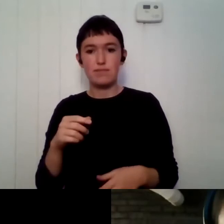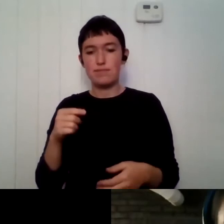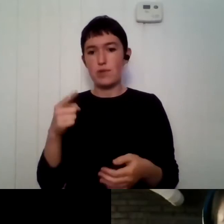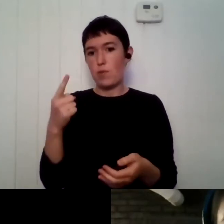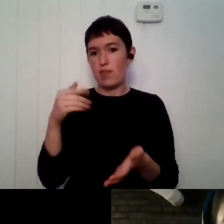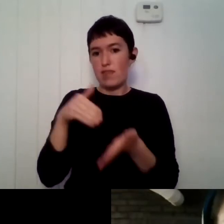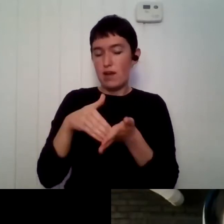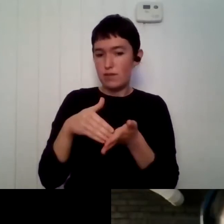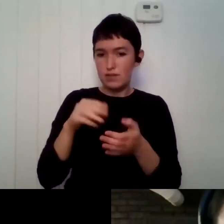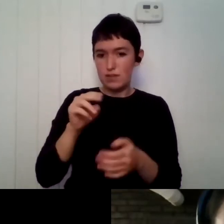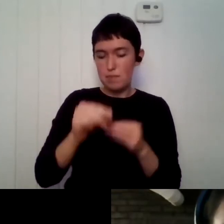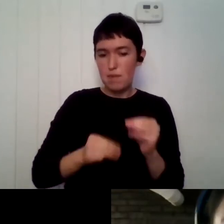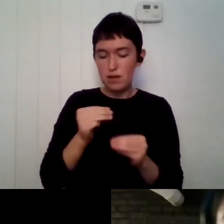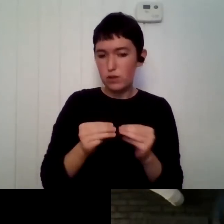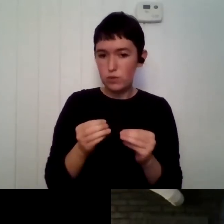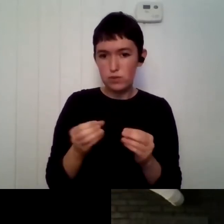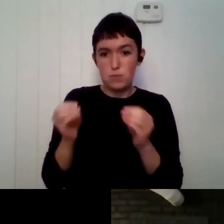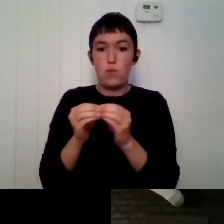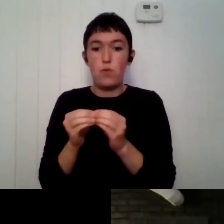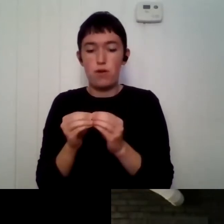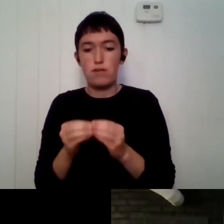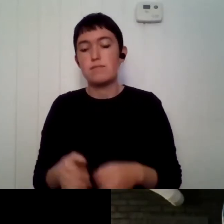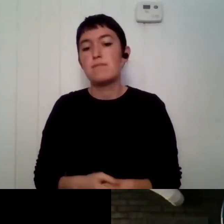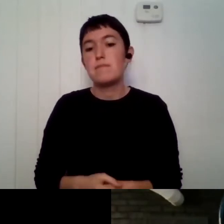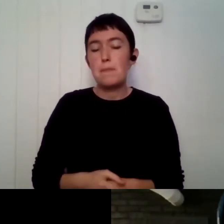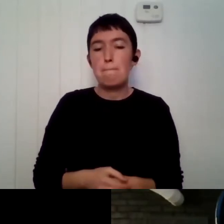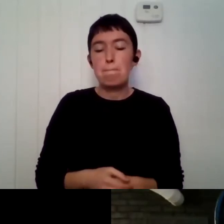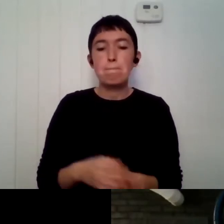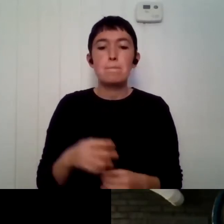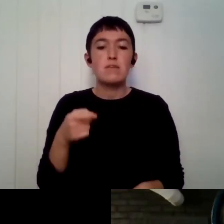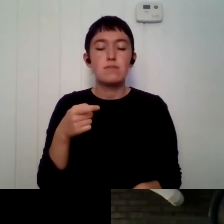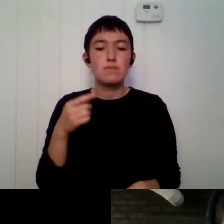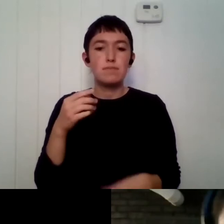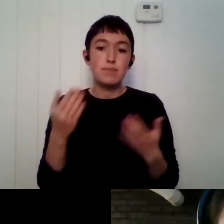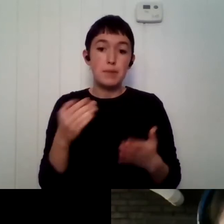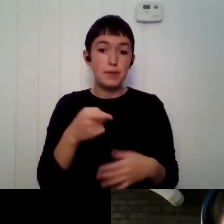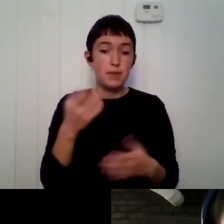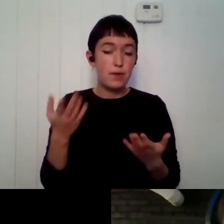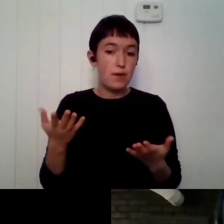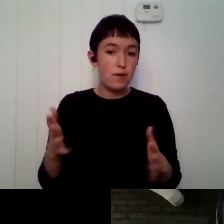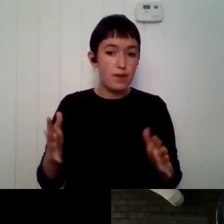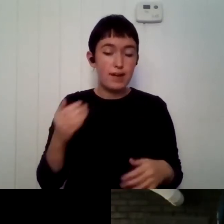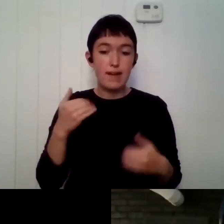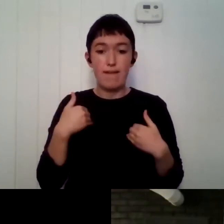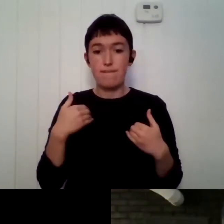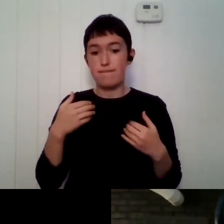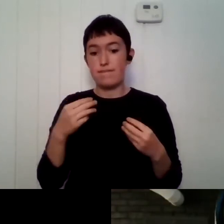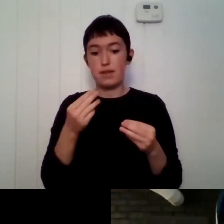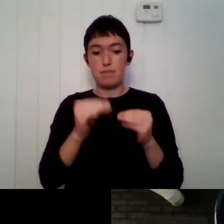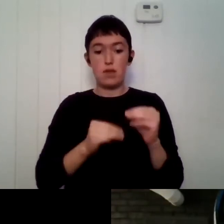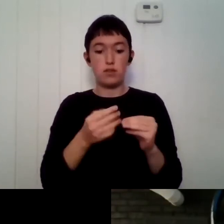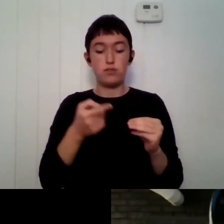can screen. Maybe you hadn't already screened them for a particular application. And then for synthesizing new ones, maybe a couple